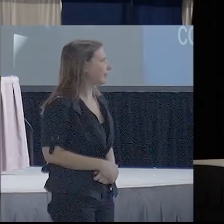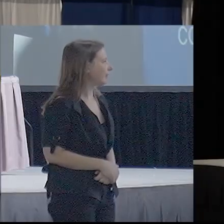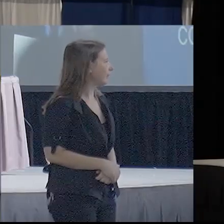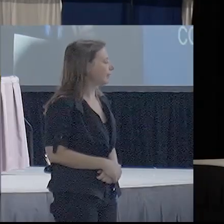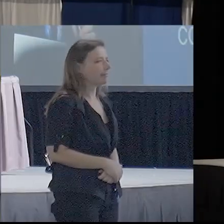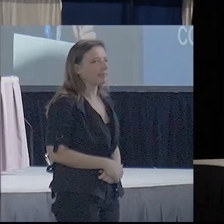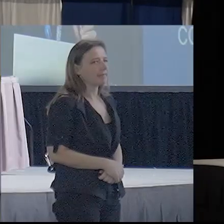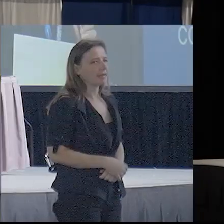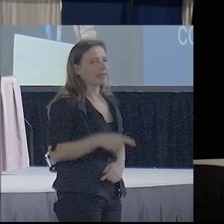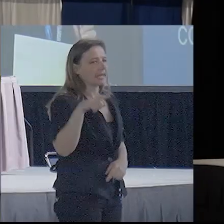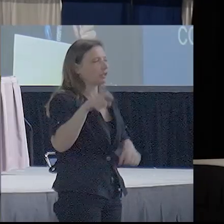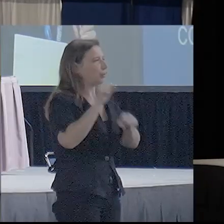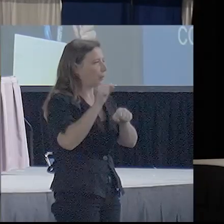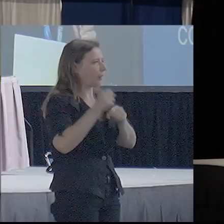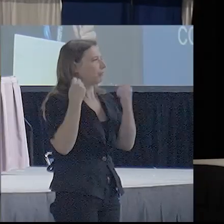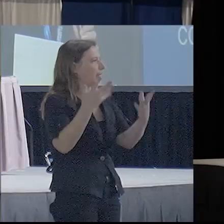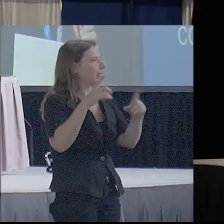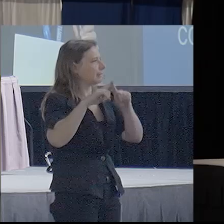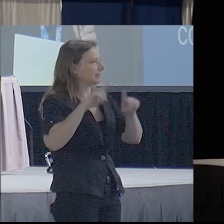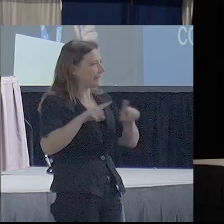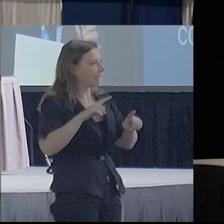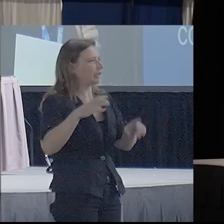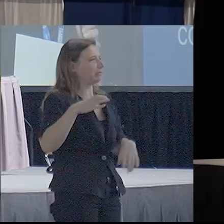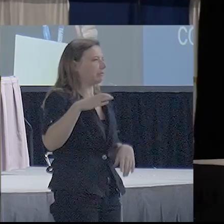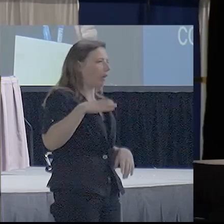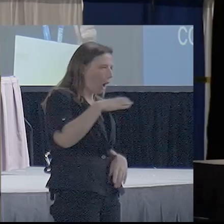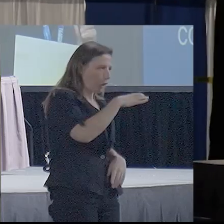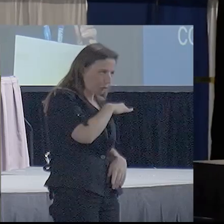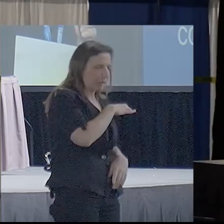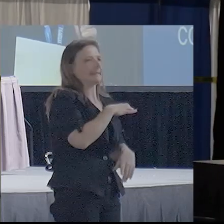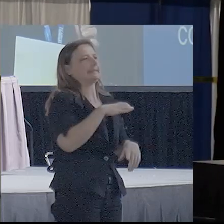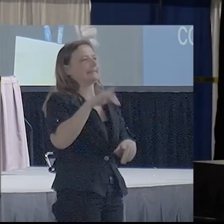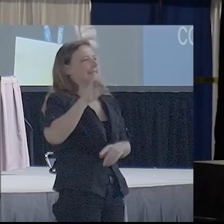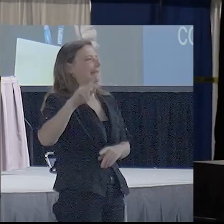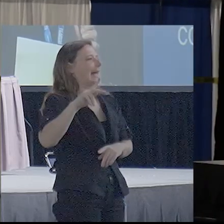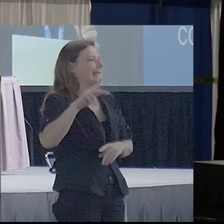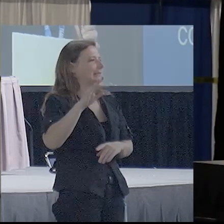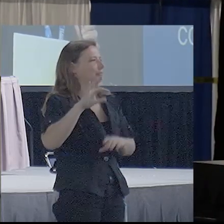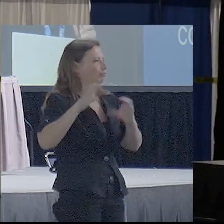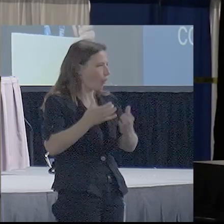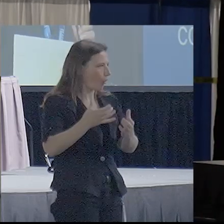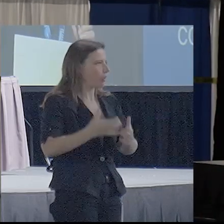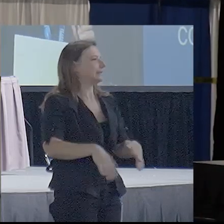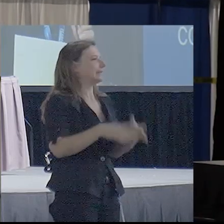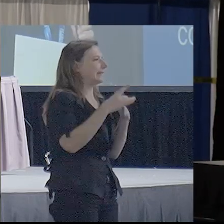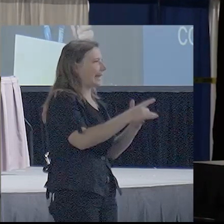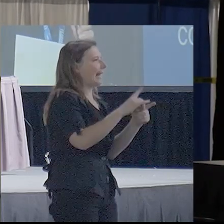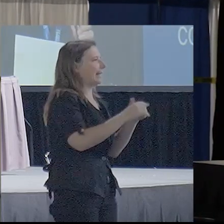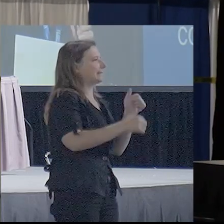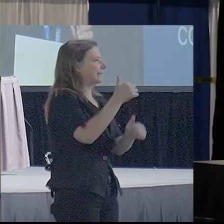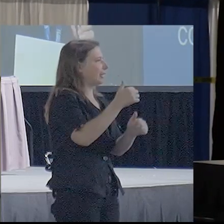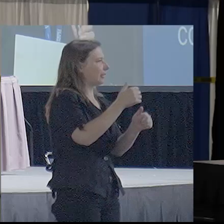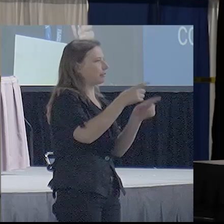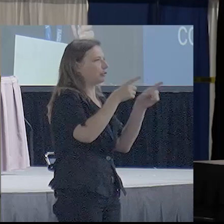the U.S. He has worked on a variety of congressional task forces, led the National Council on Disabilities executive director,